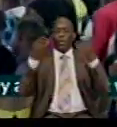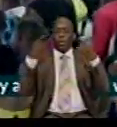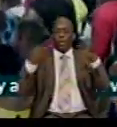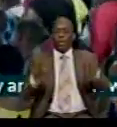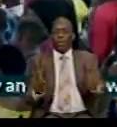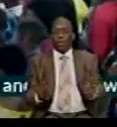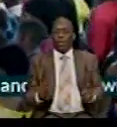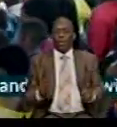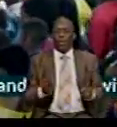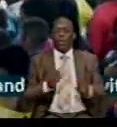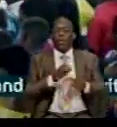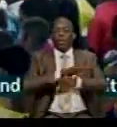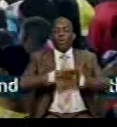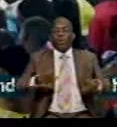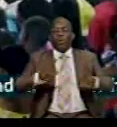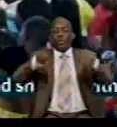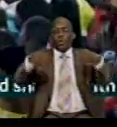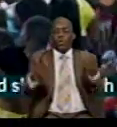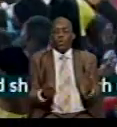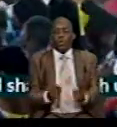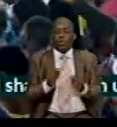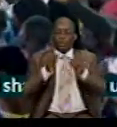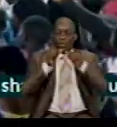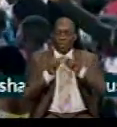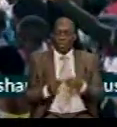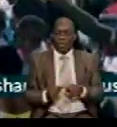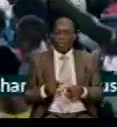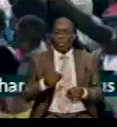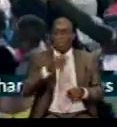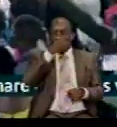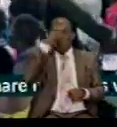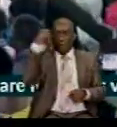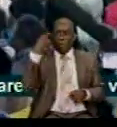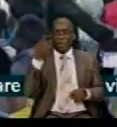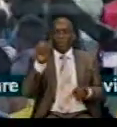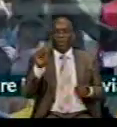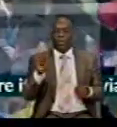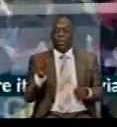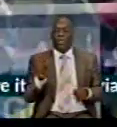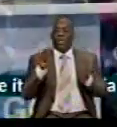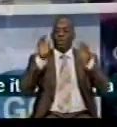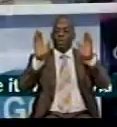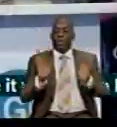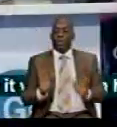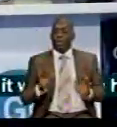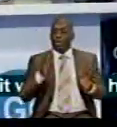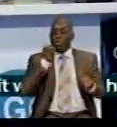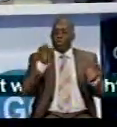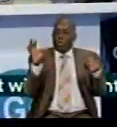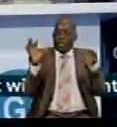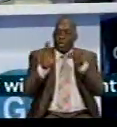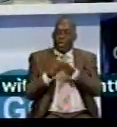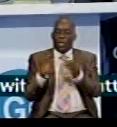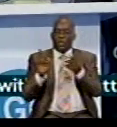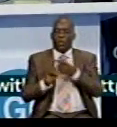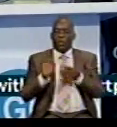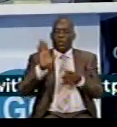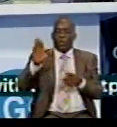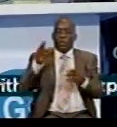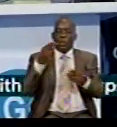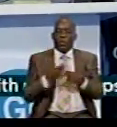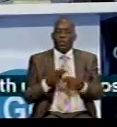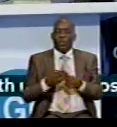go. Stay put. Ne rentrez pas. Because a miracle is attached to your name. Parce que un miracle est attaché. Next